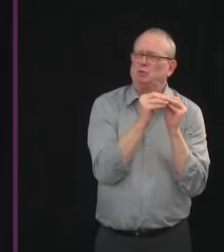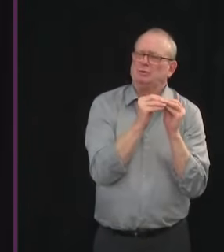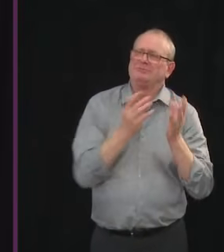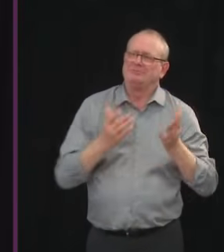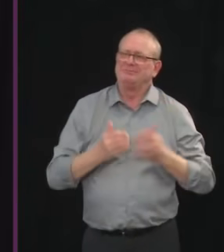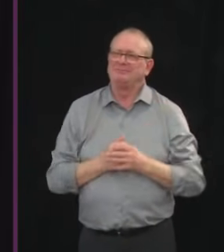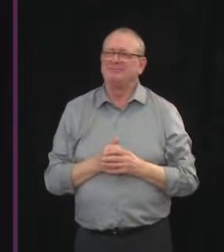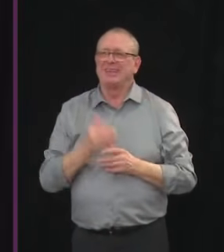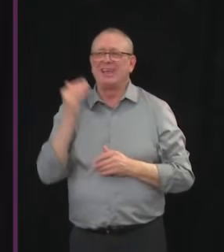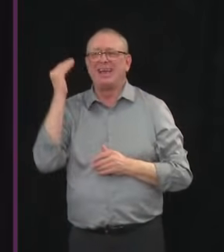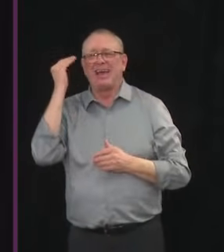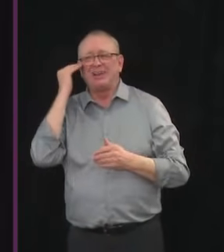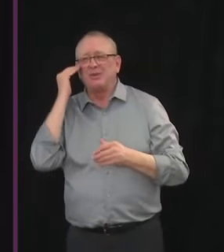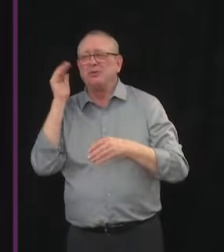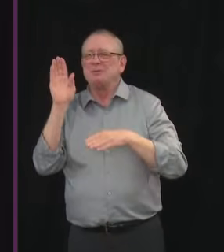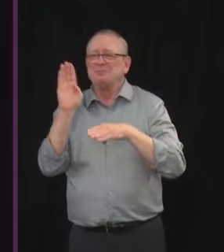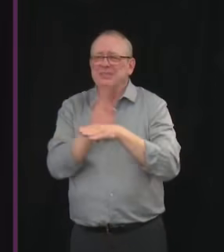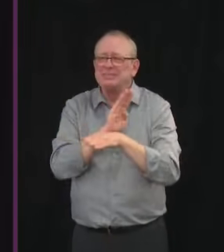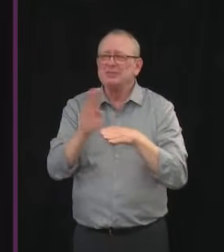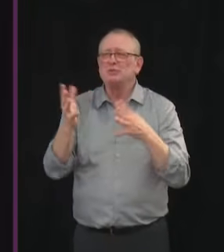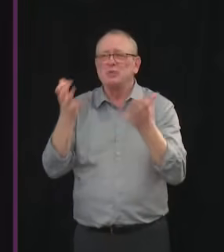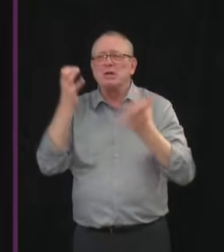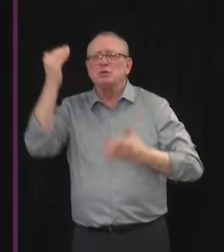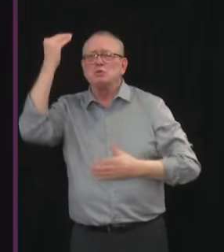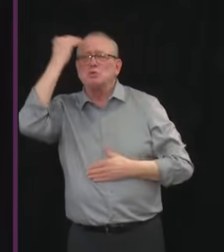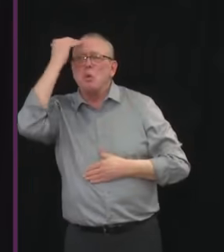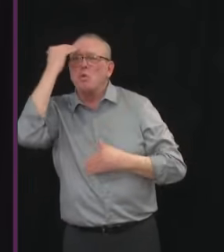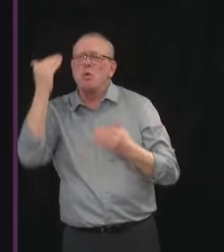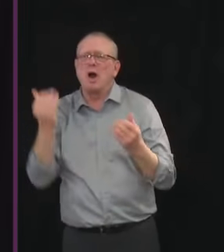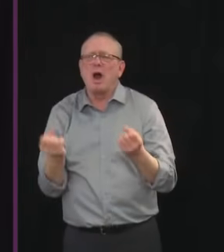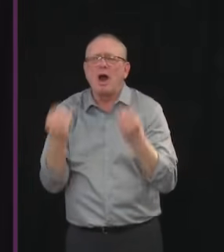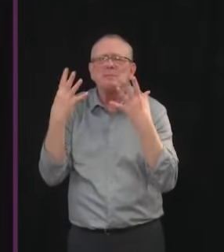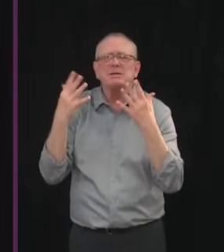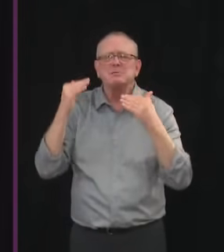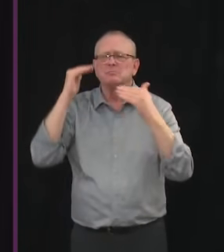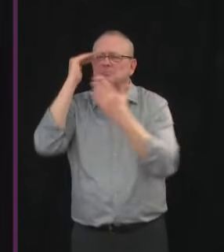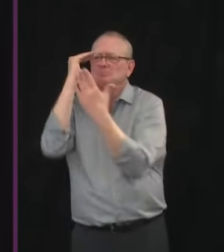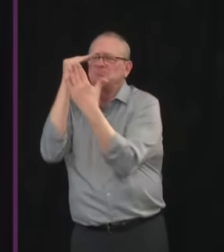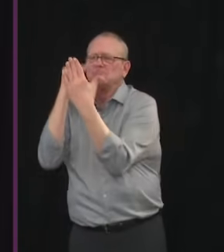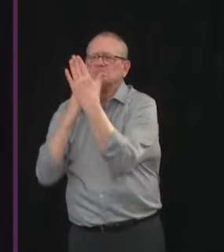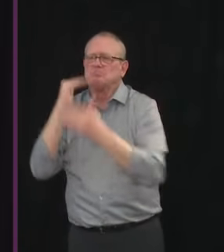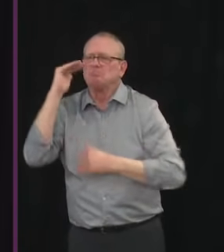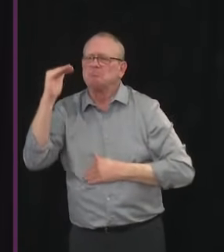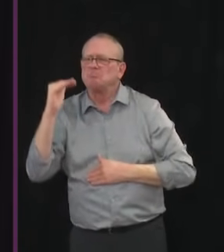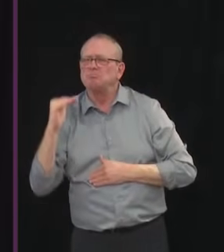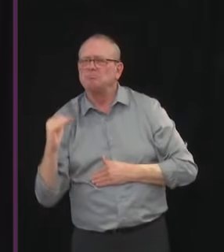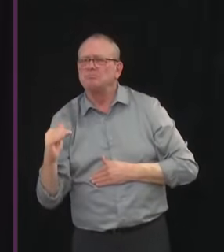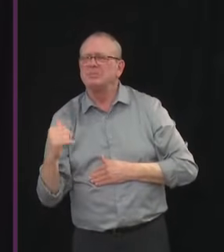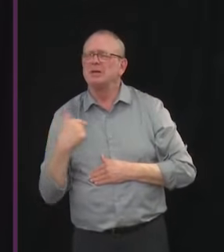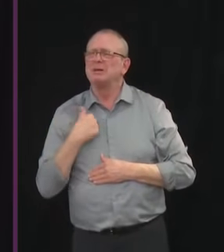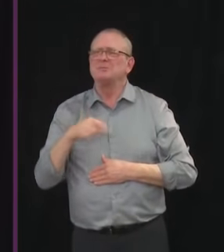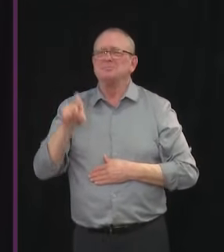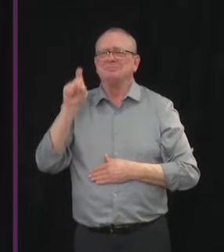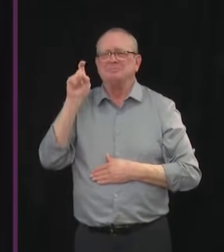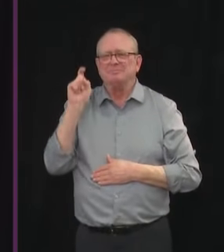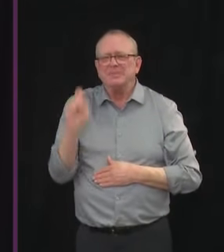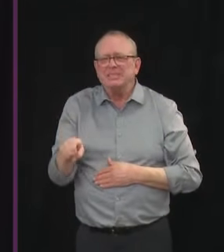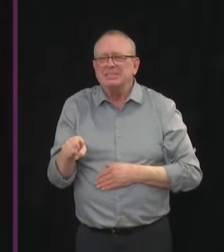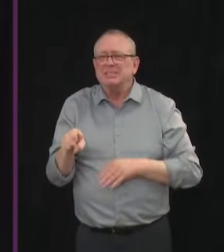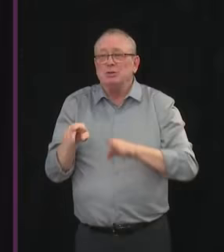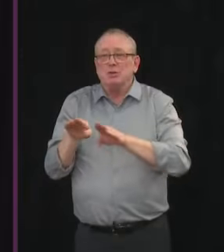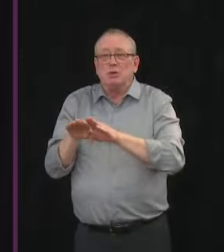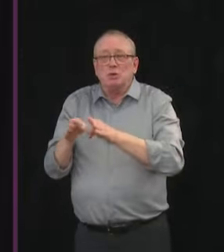sure that we are providing that information to those industries. But what it comes down to is that we must start with our easing of